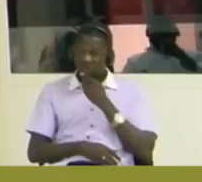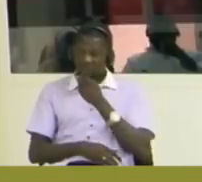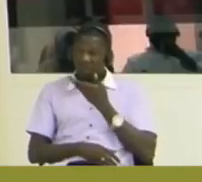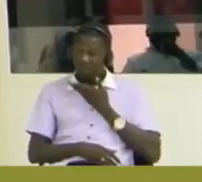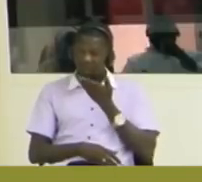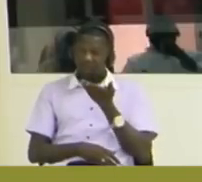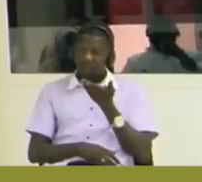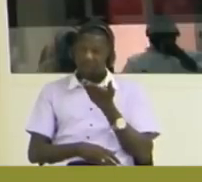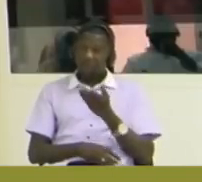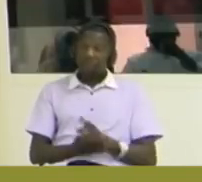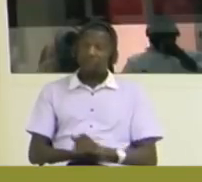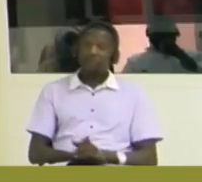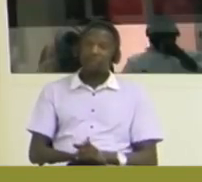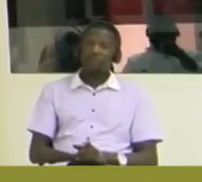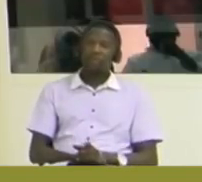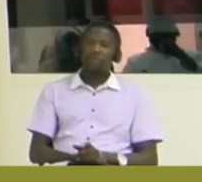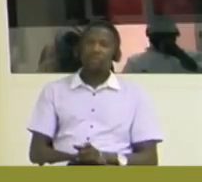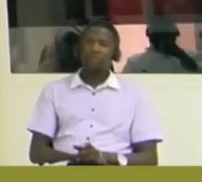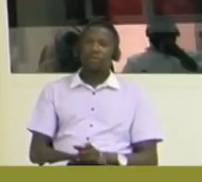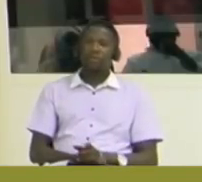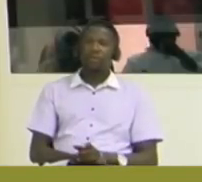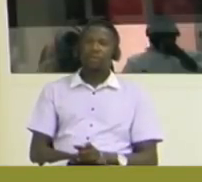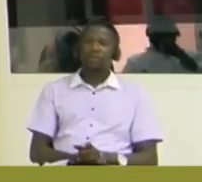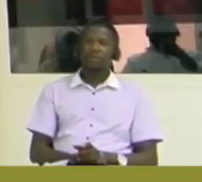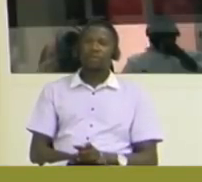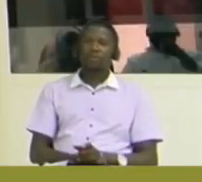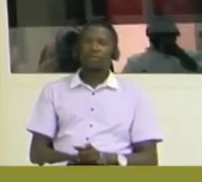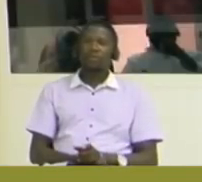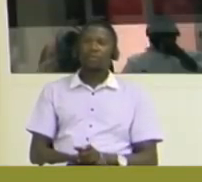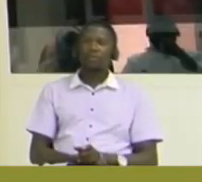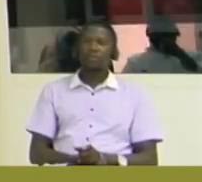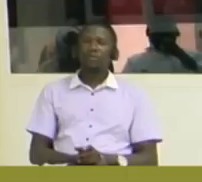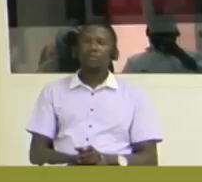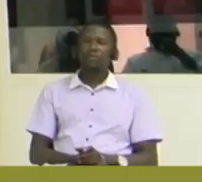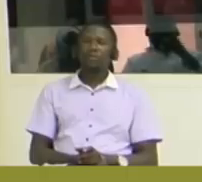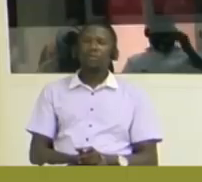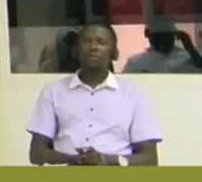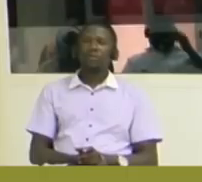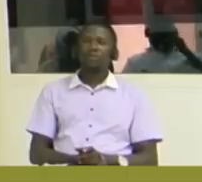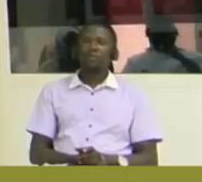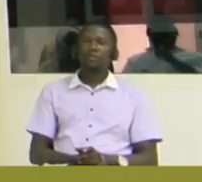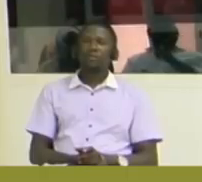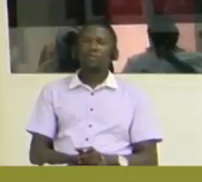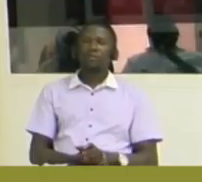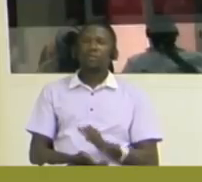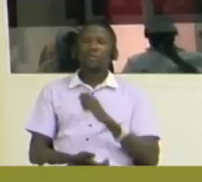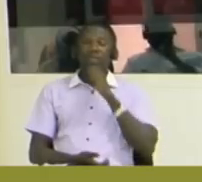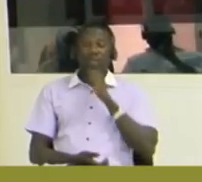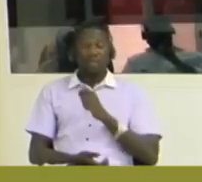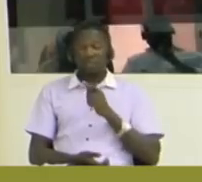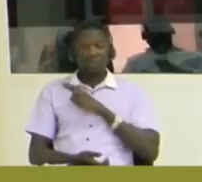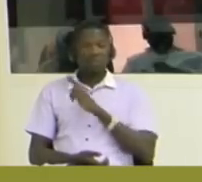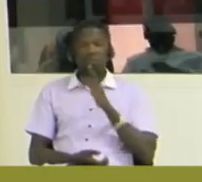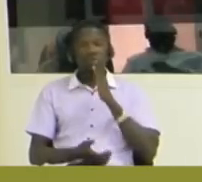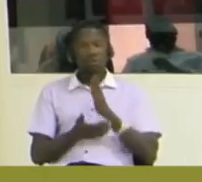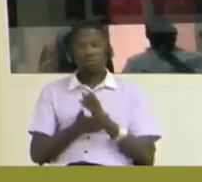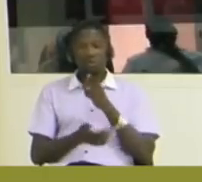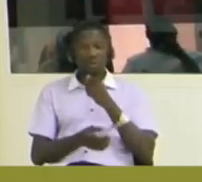Sir, there is no truth to that rumor. You